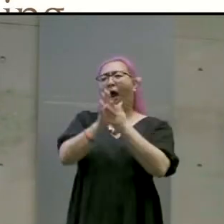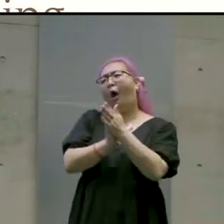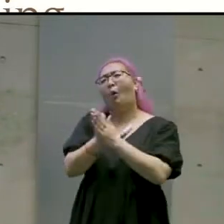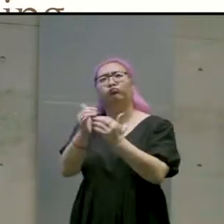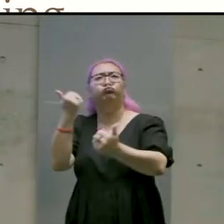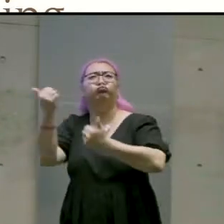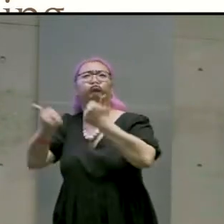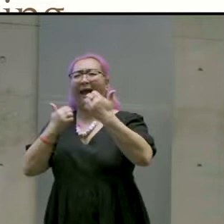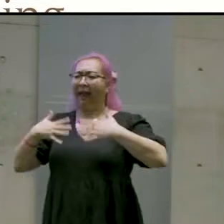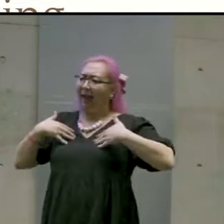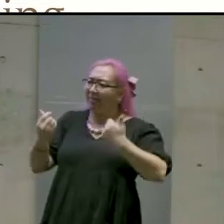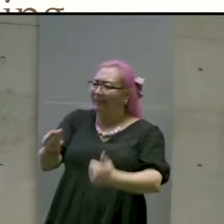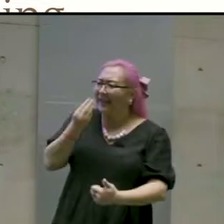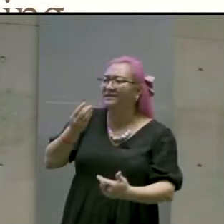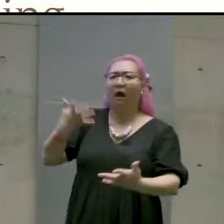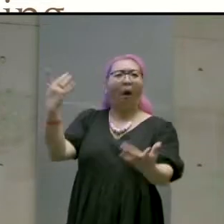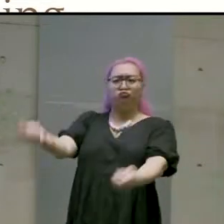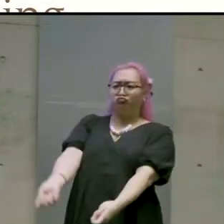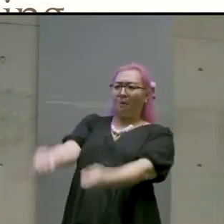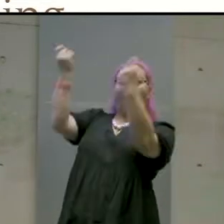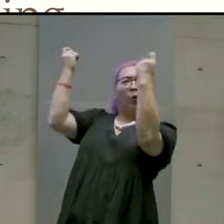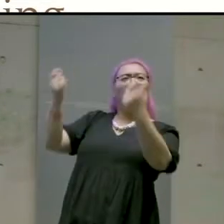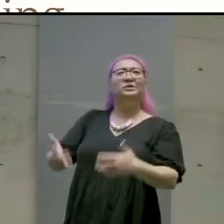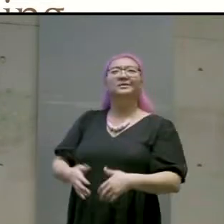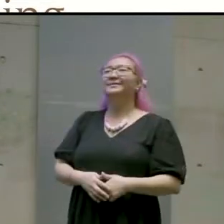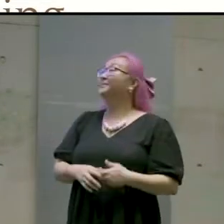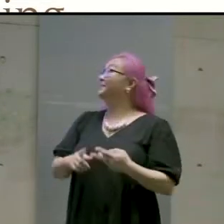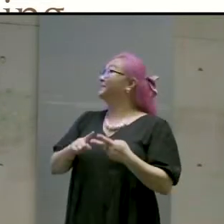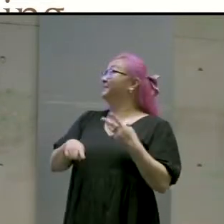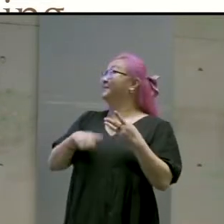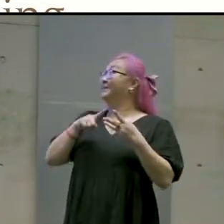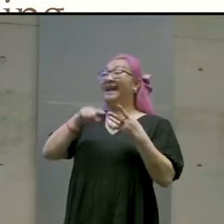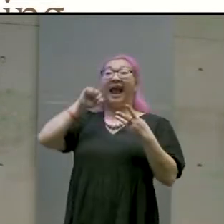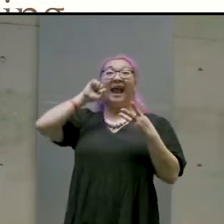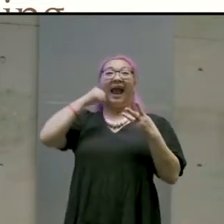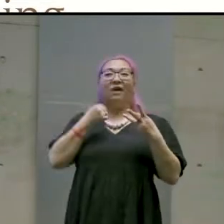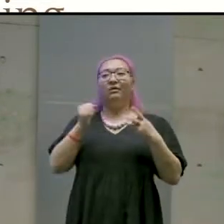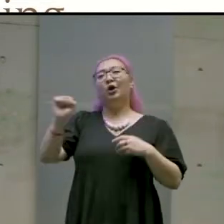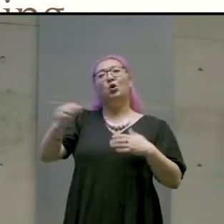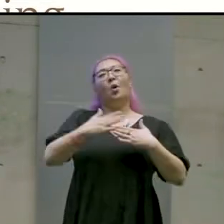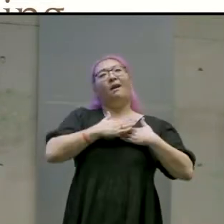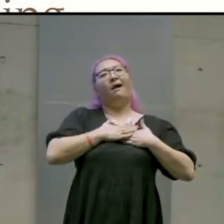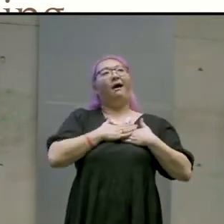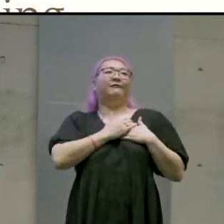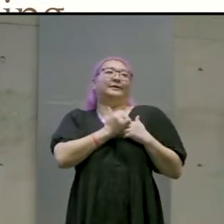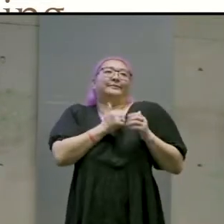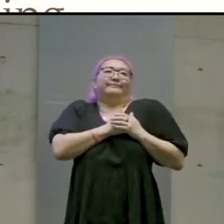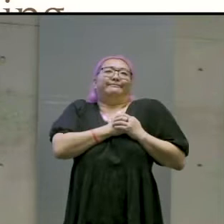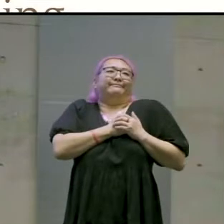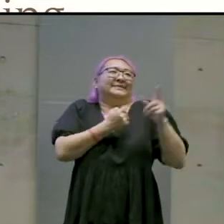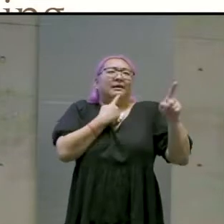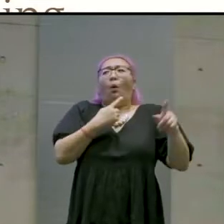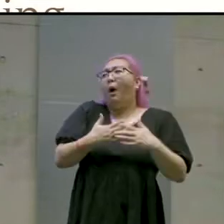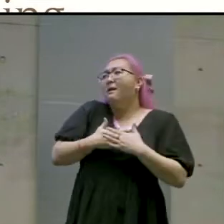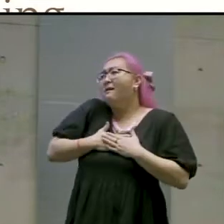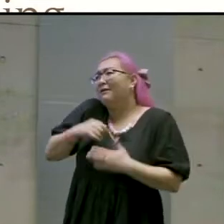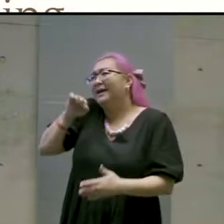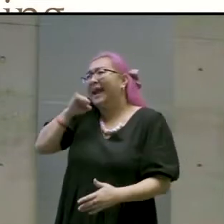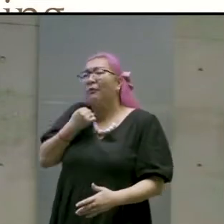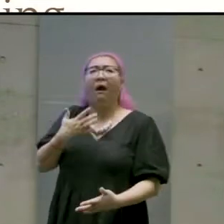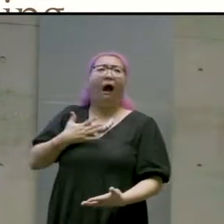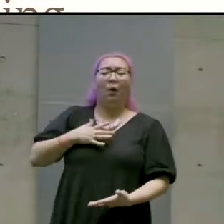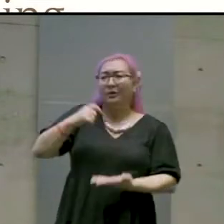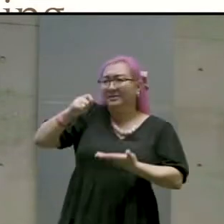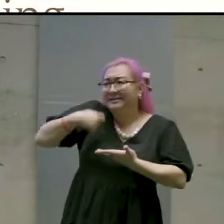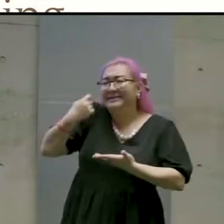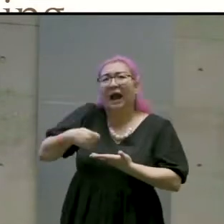get a promotion. Brilliant. And the carrot, your love interest is going to say, I love carrots, I want to eat carrot soup